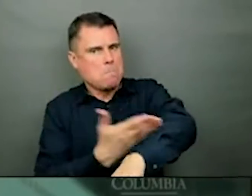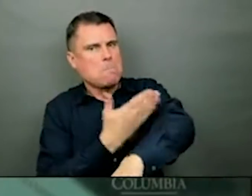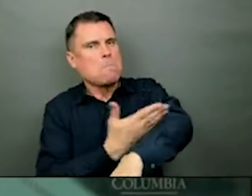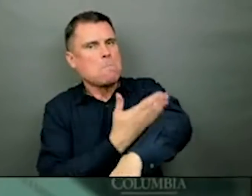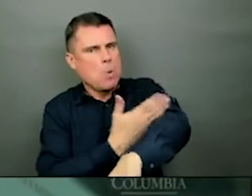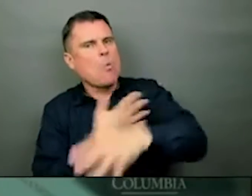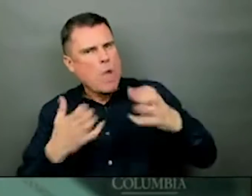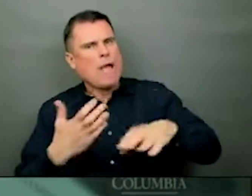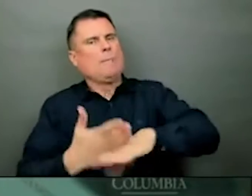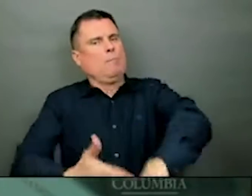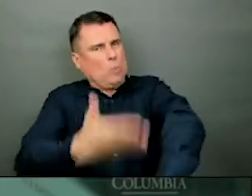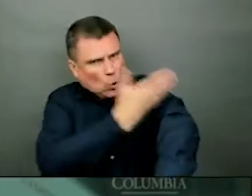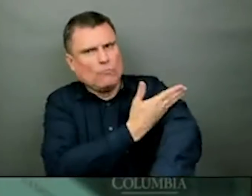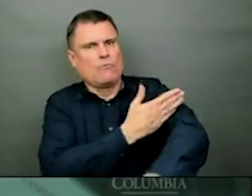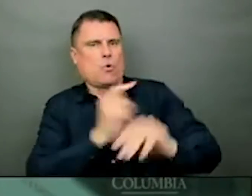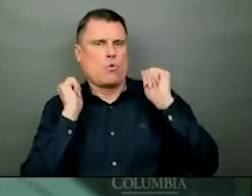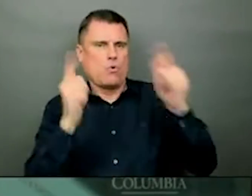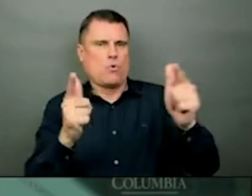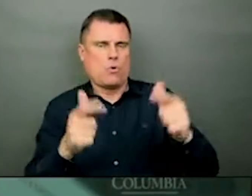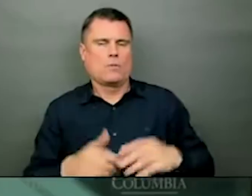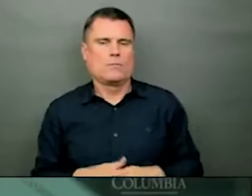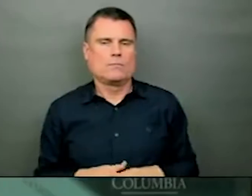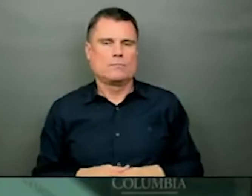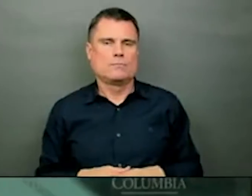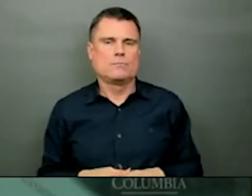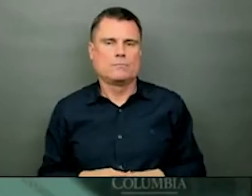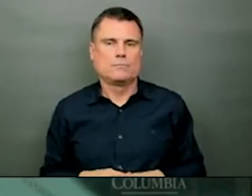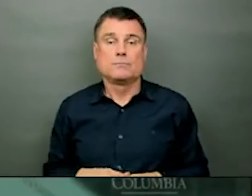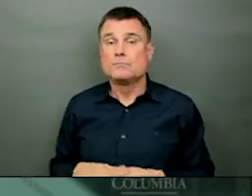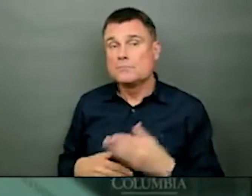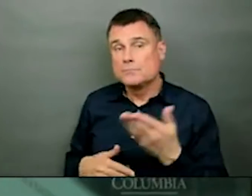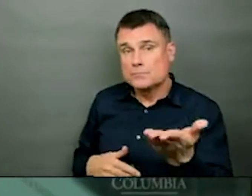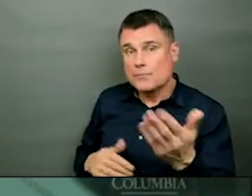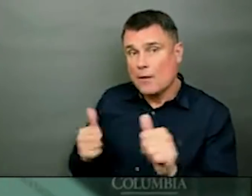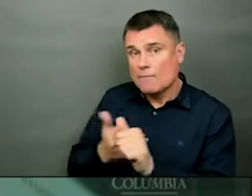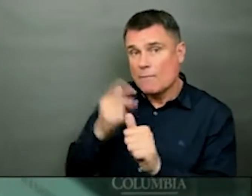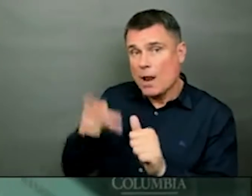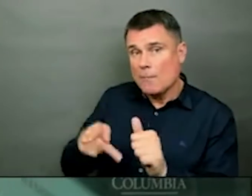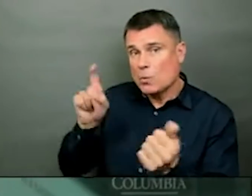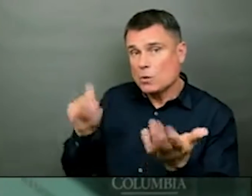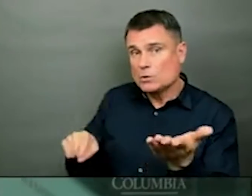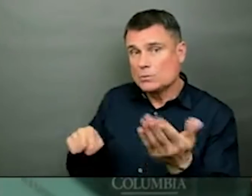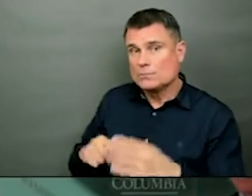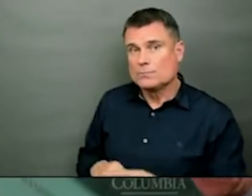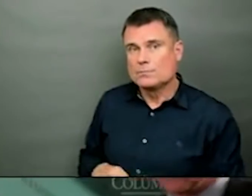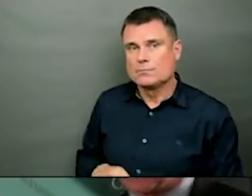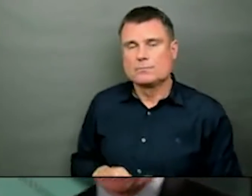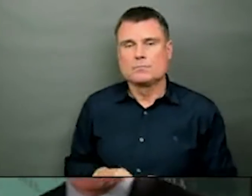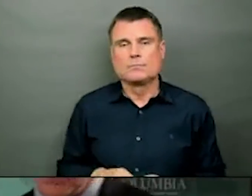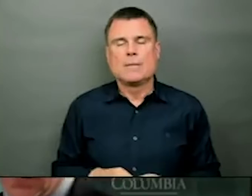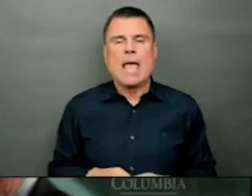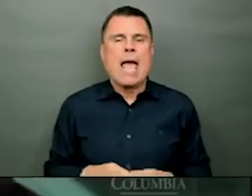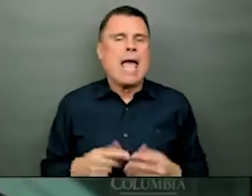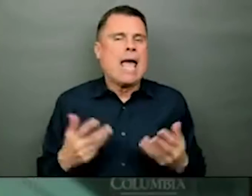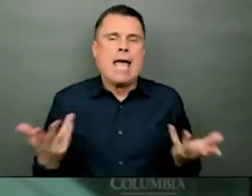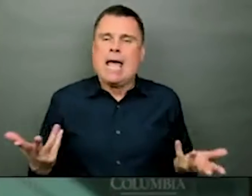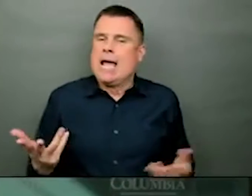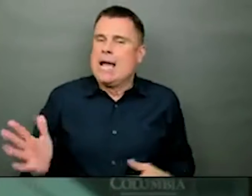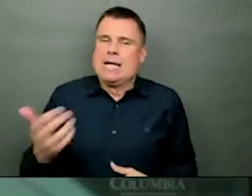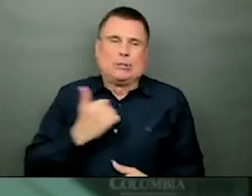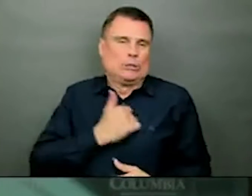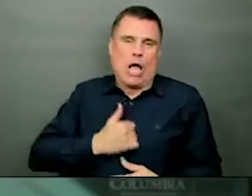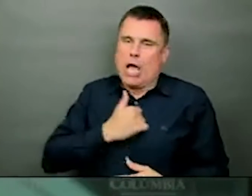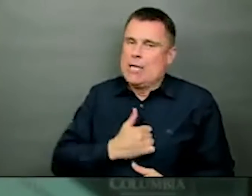Marcella, do you have a follow-up? I do. I'm sticking with communication now, and I really hate to have to ask this here, but I'm not getting the answer anywhere